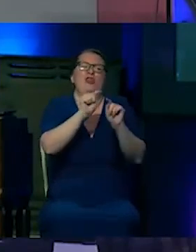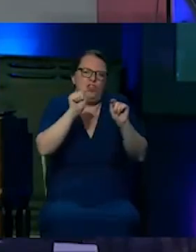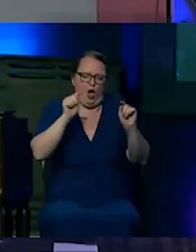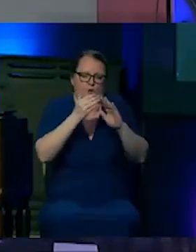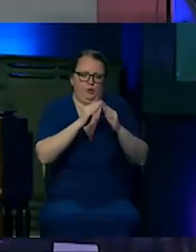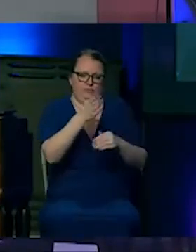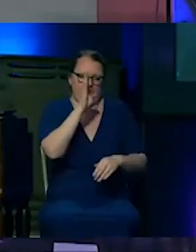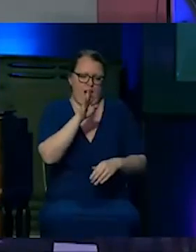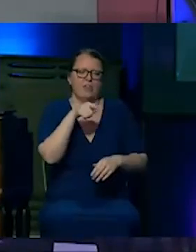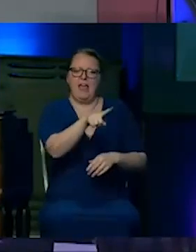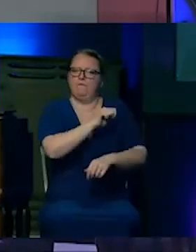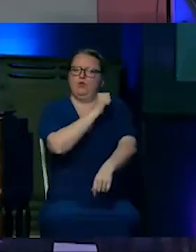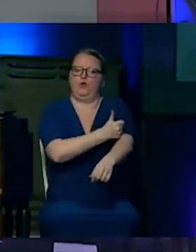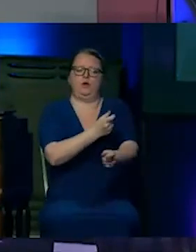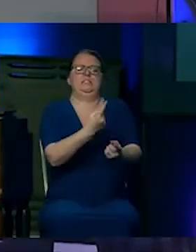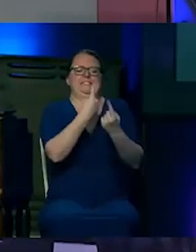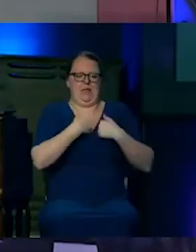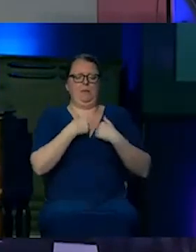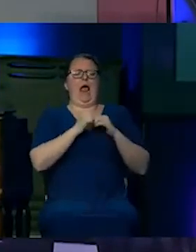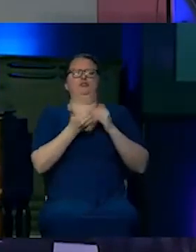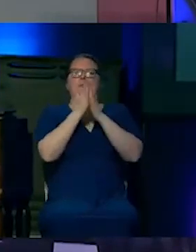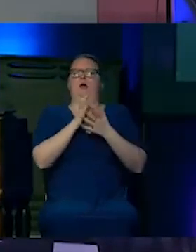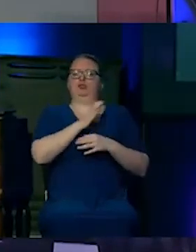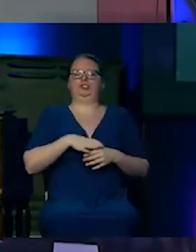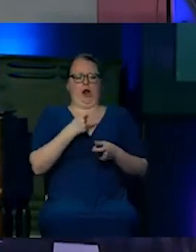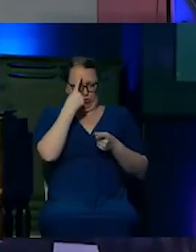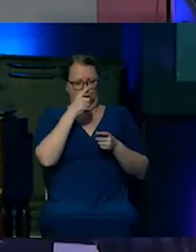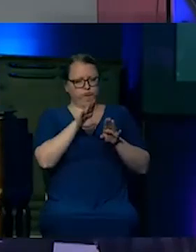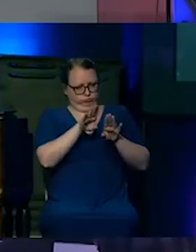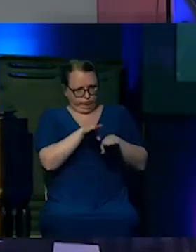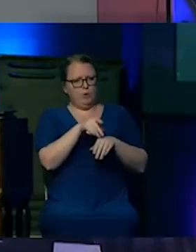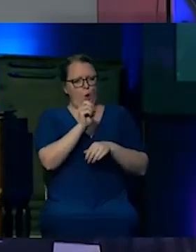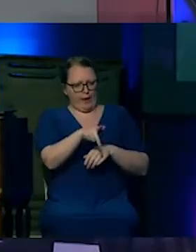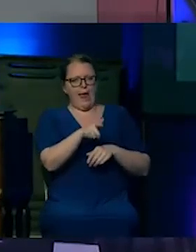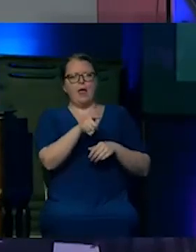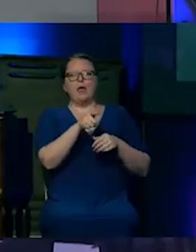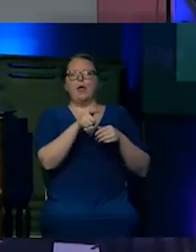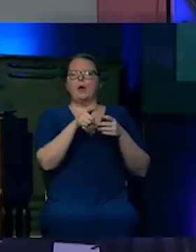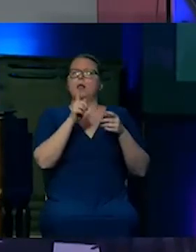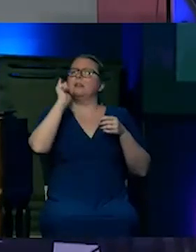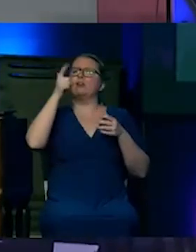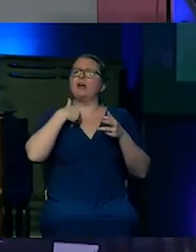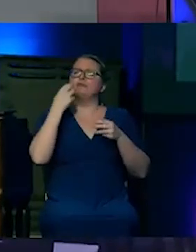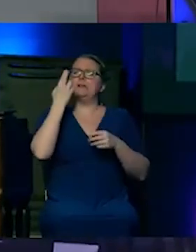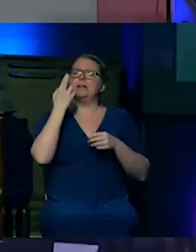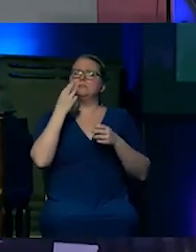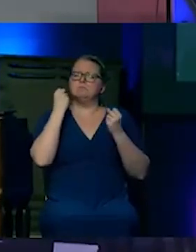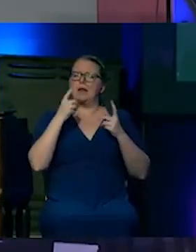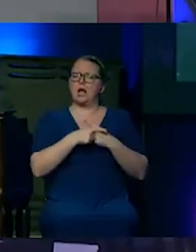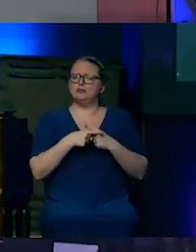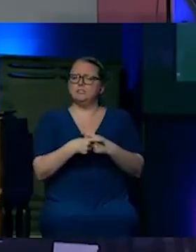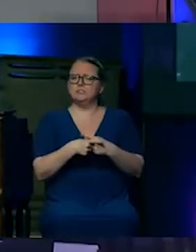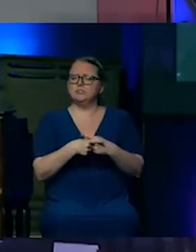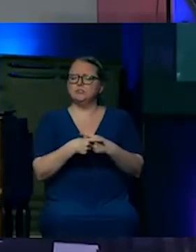and that they had the authority to tell me how to really be Christian. And so eventually what I realized is there's all these contradictions because